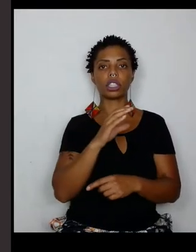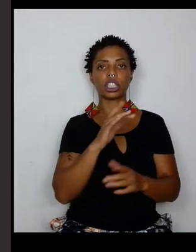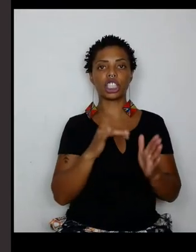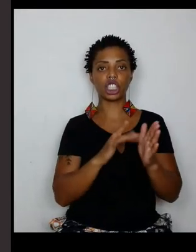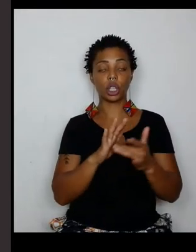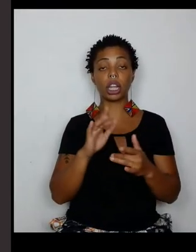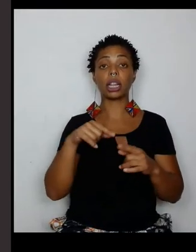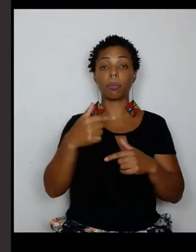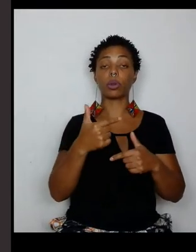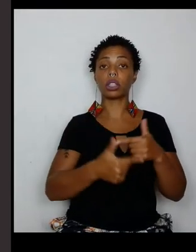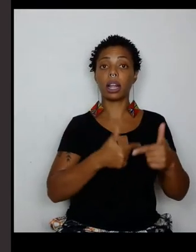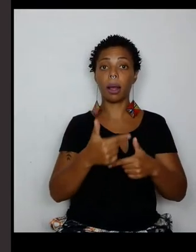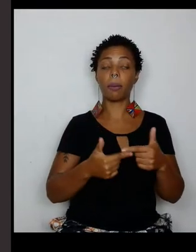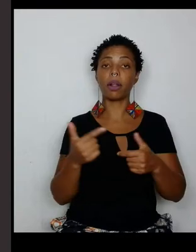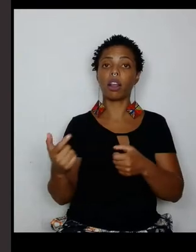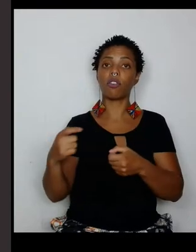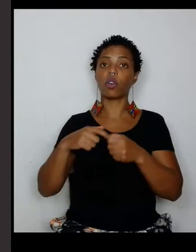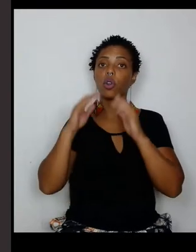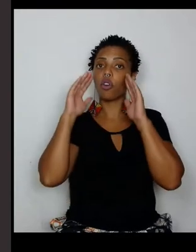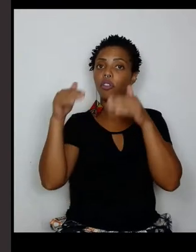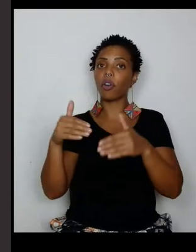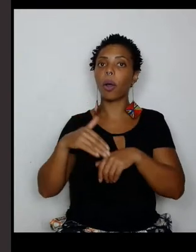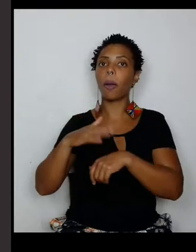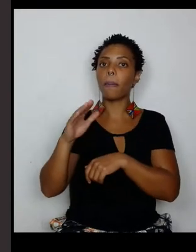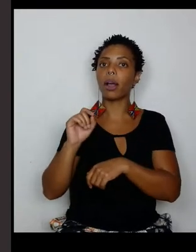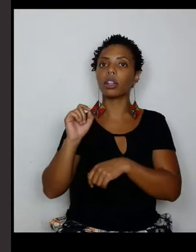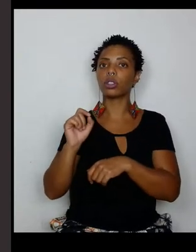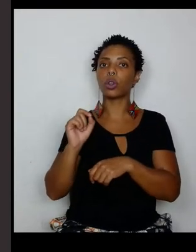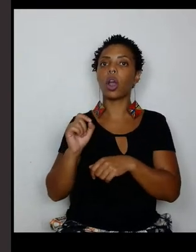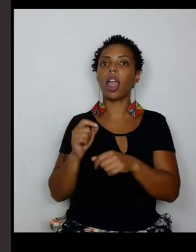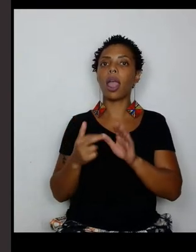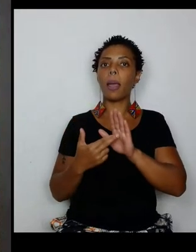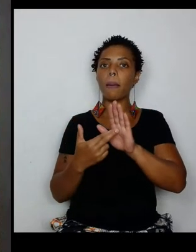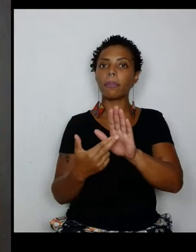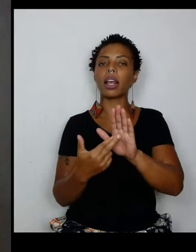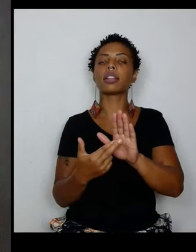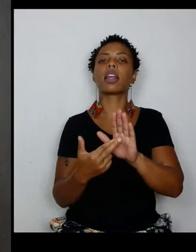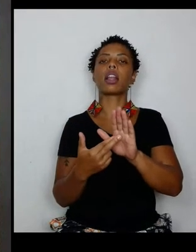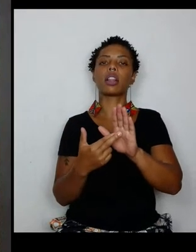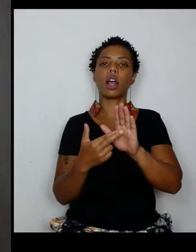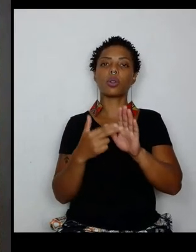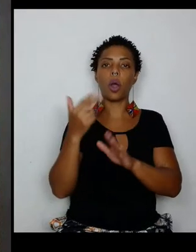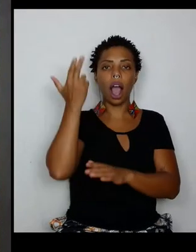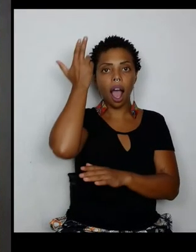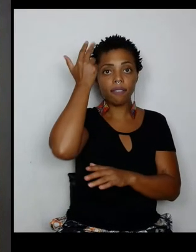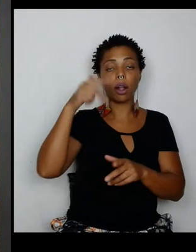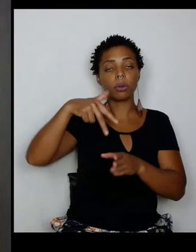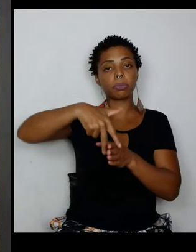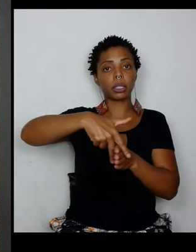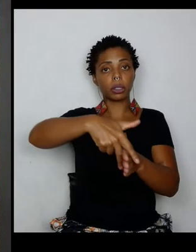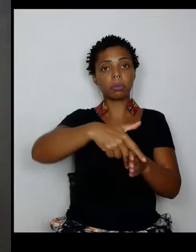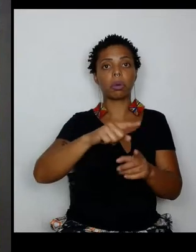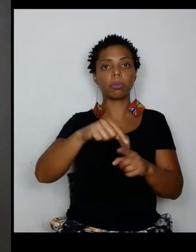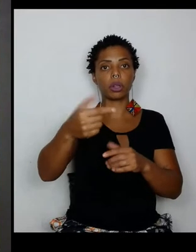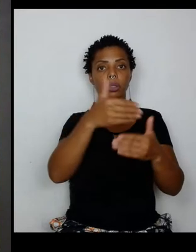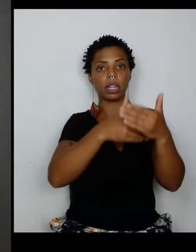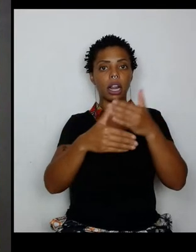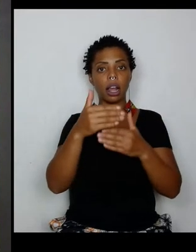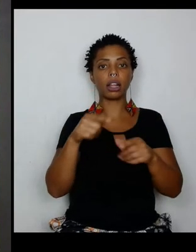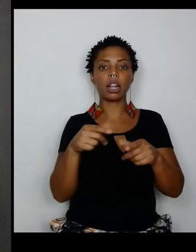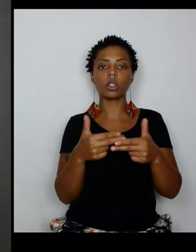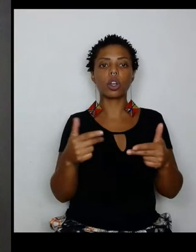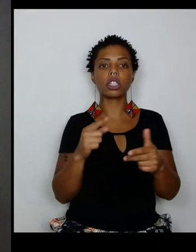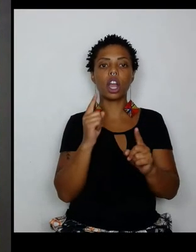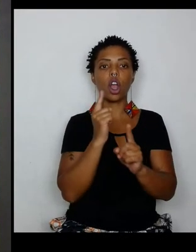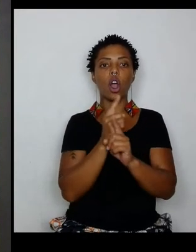representing horses and riders next slide based on details found on the lower section of trajan's column and the pan-ethnic